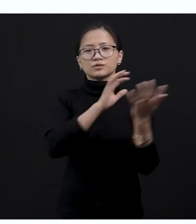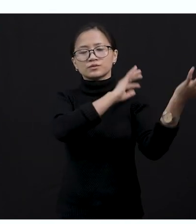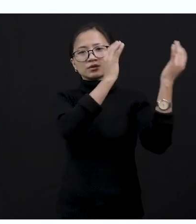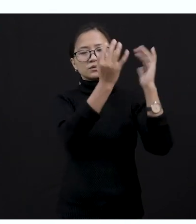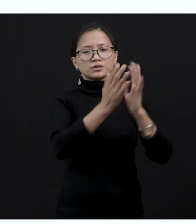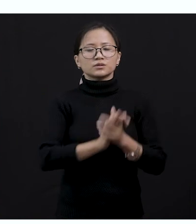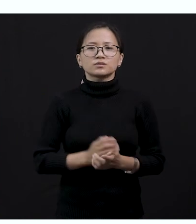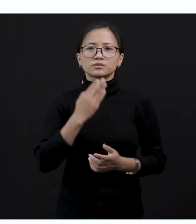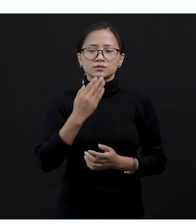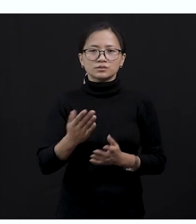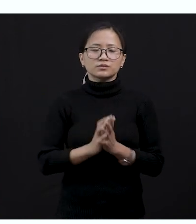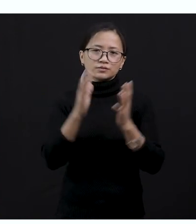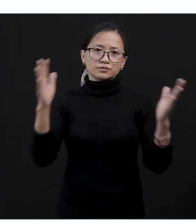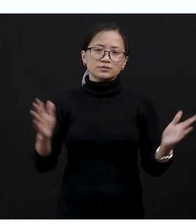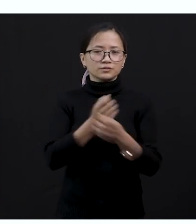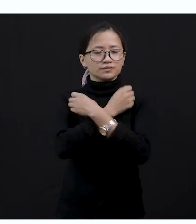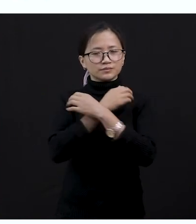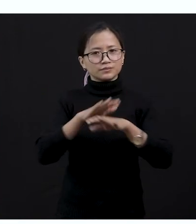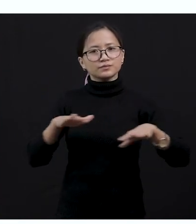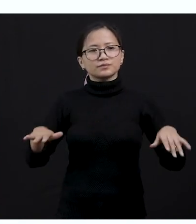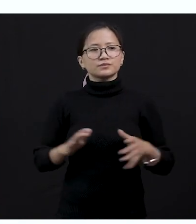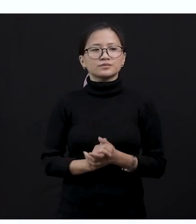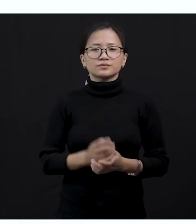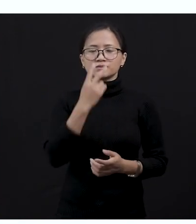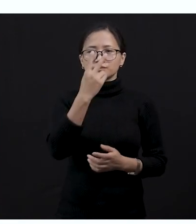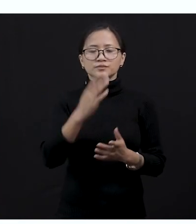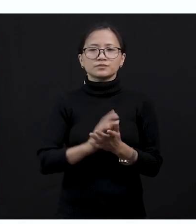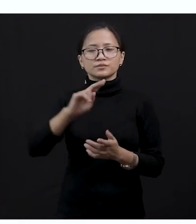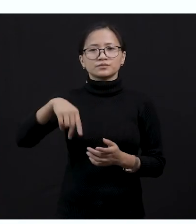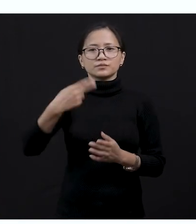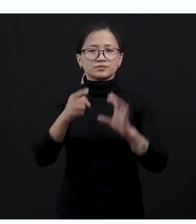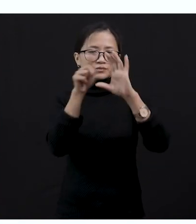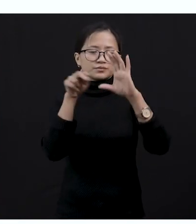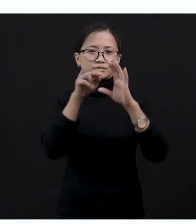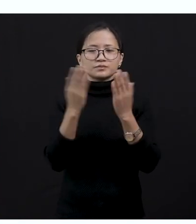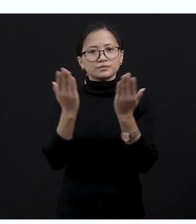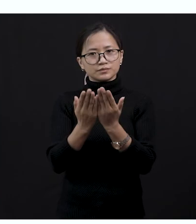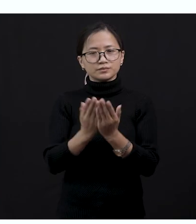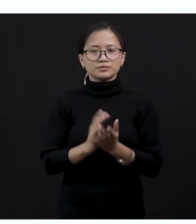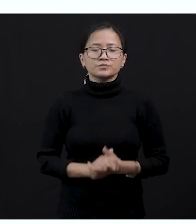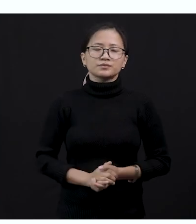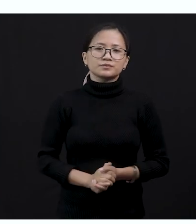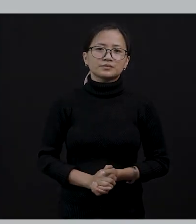right, so thank you very much, my dear students. I will see you in the next video lesson.